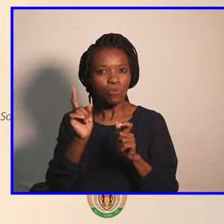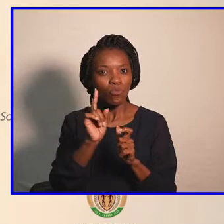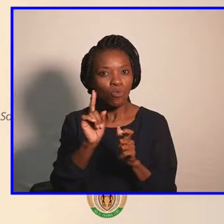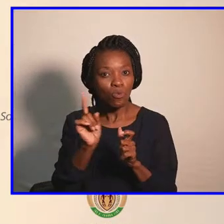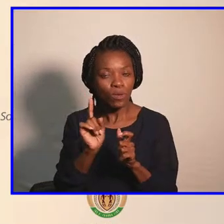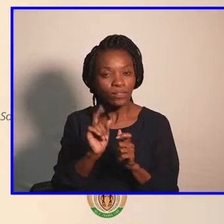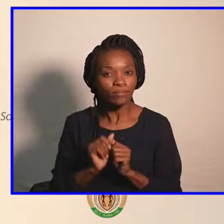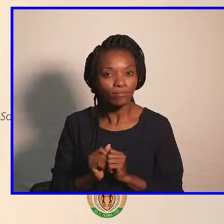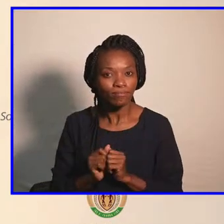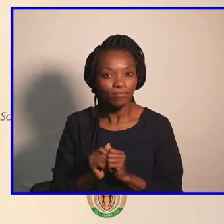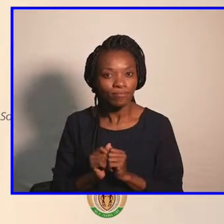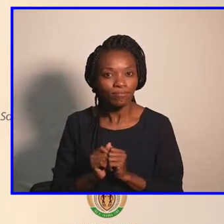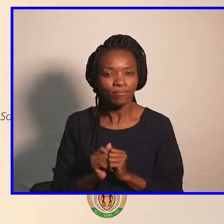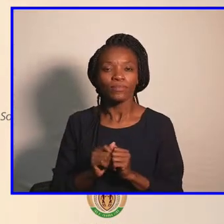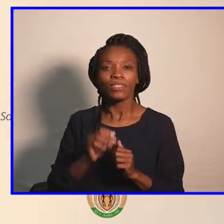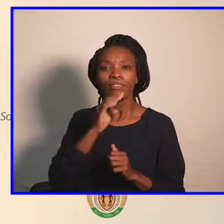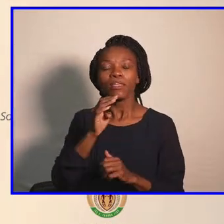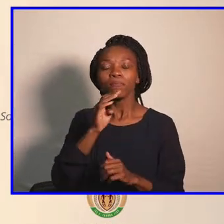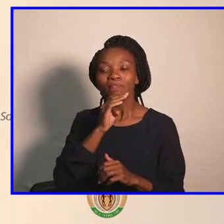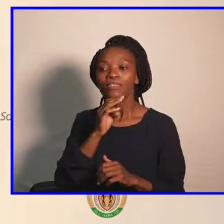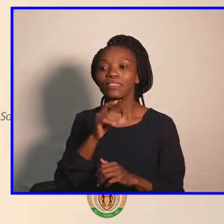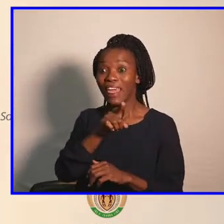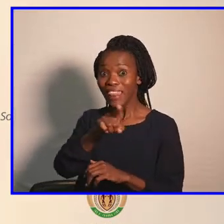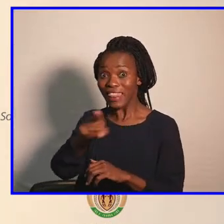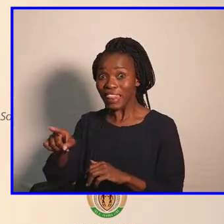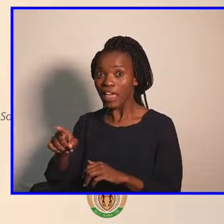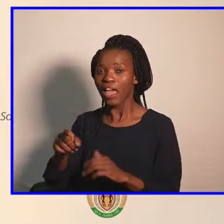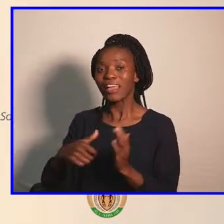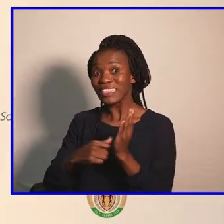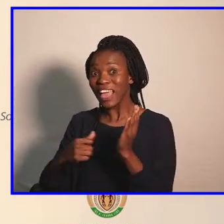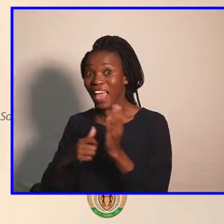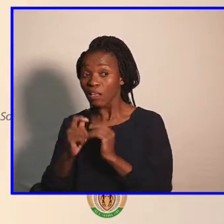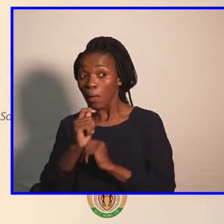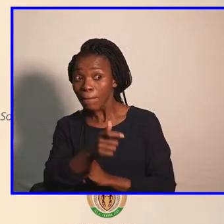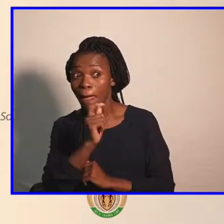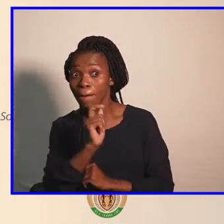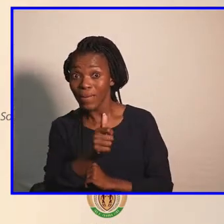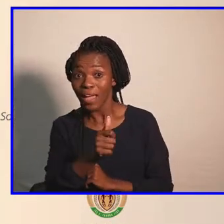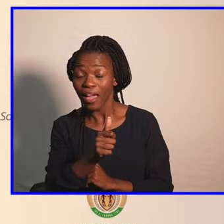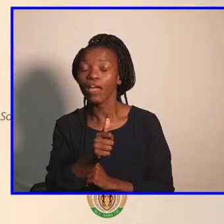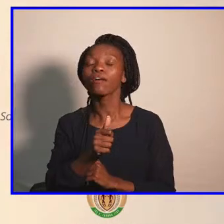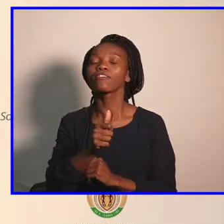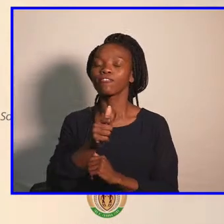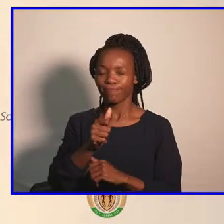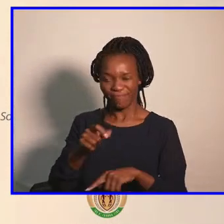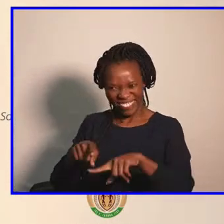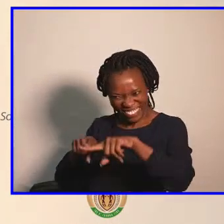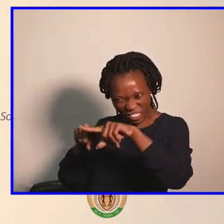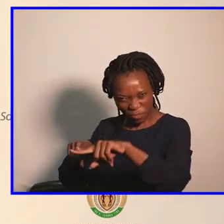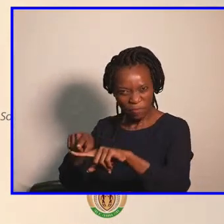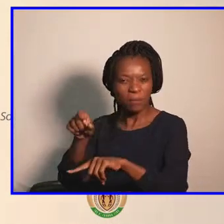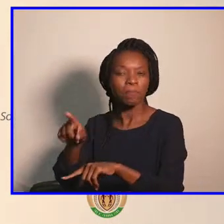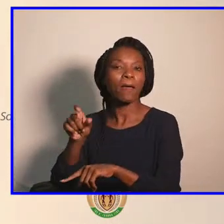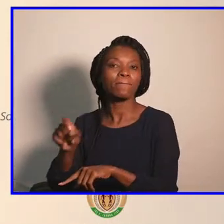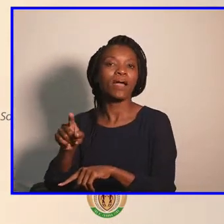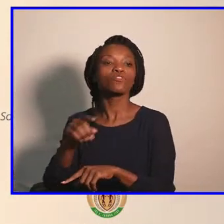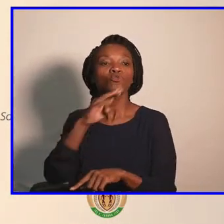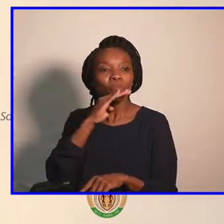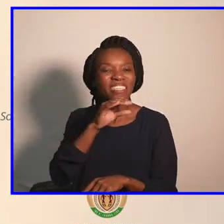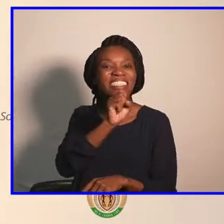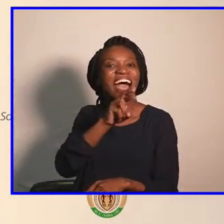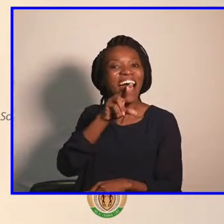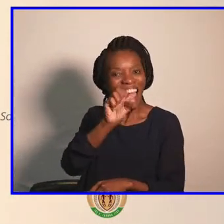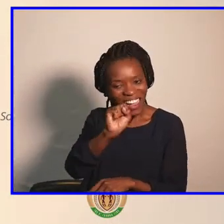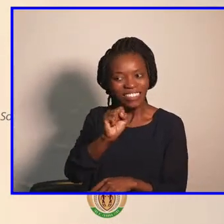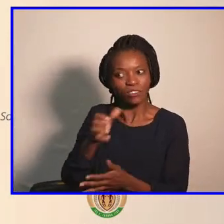sustainable path that will create the platform for faster economic growth relies on an effective revenue collection